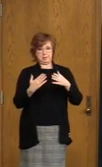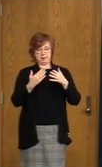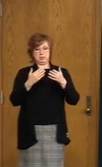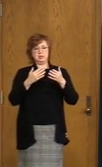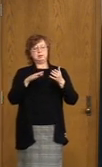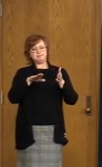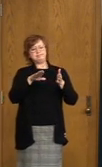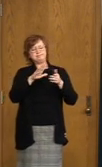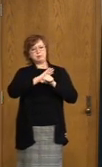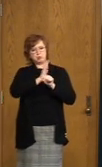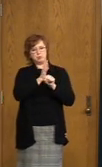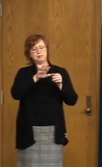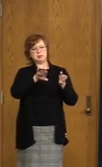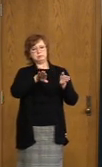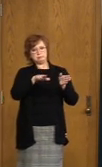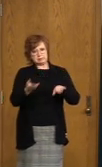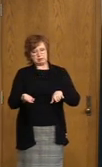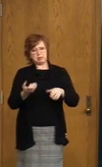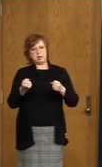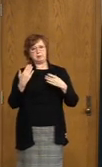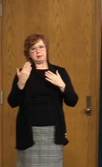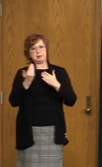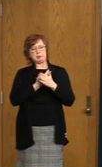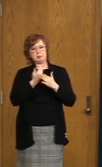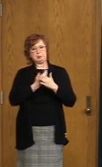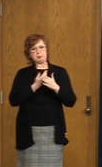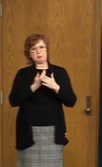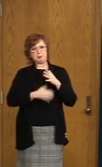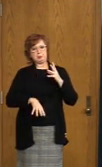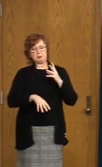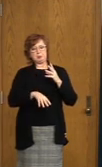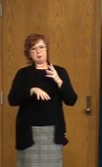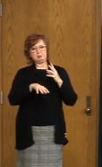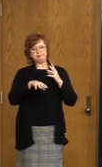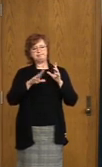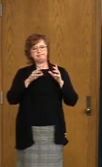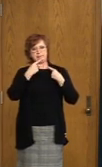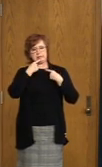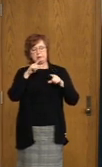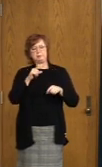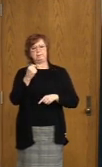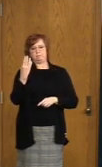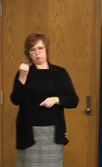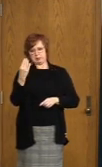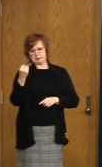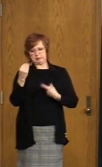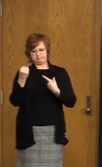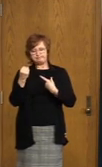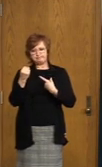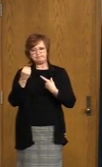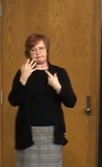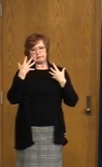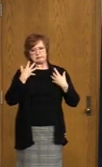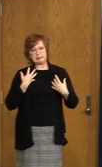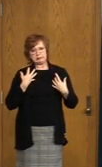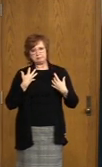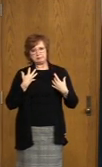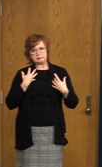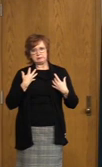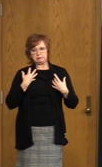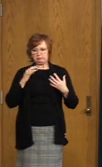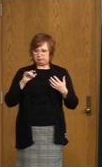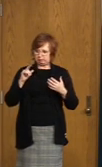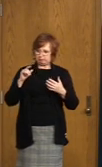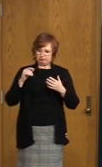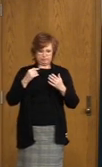deaths related to COVID-19, and this is unfortunately a sad reminder that this is a dangerous and very deadly disease